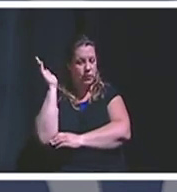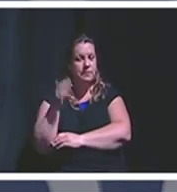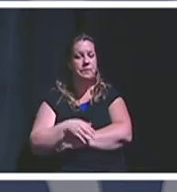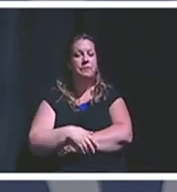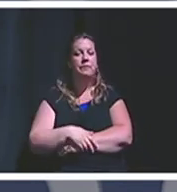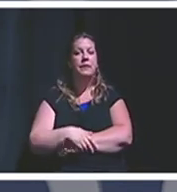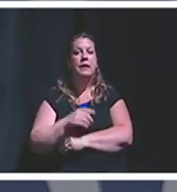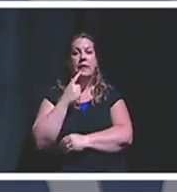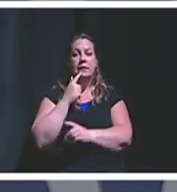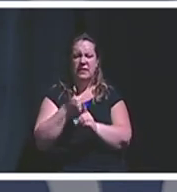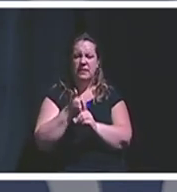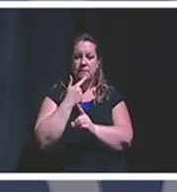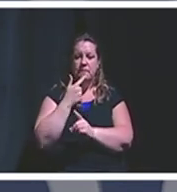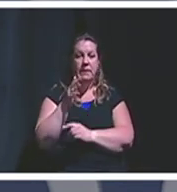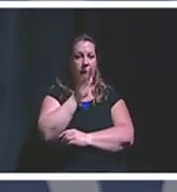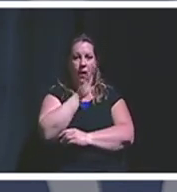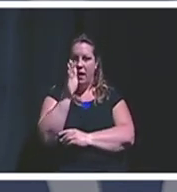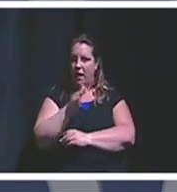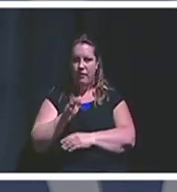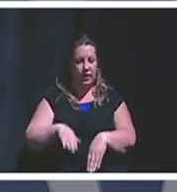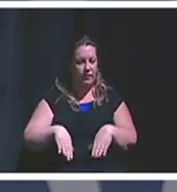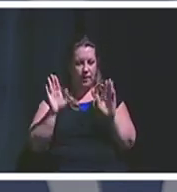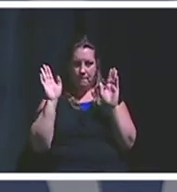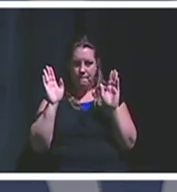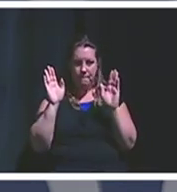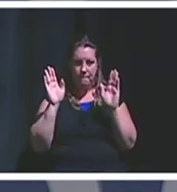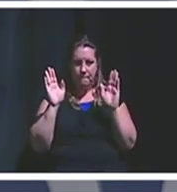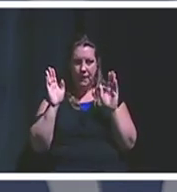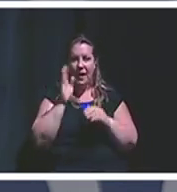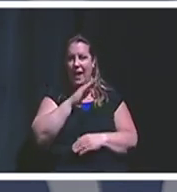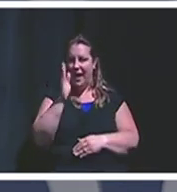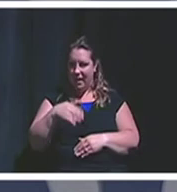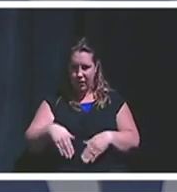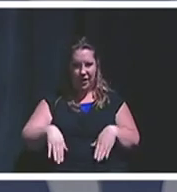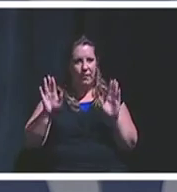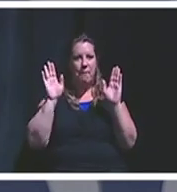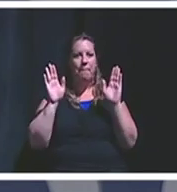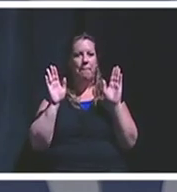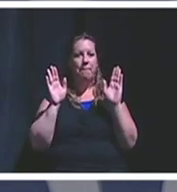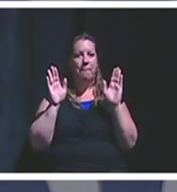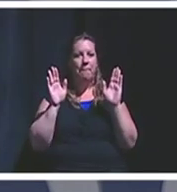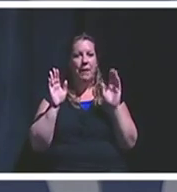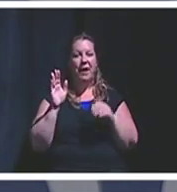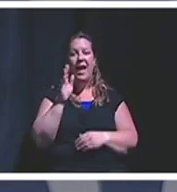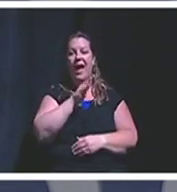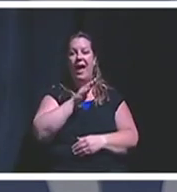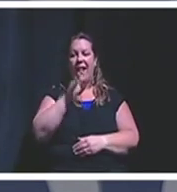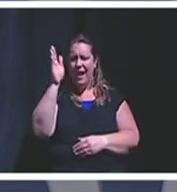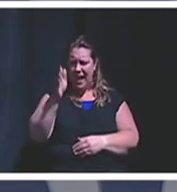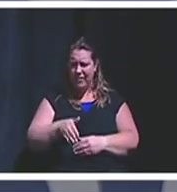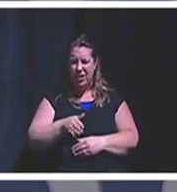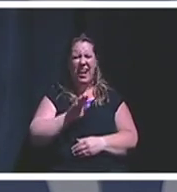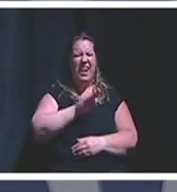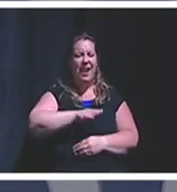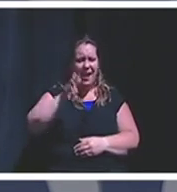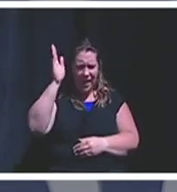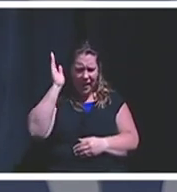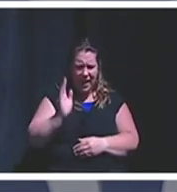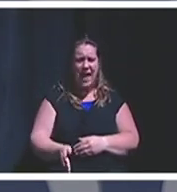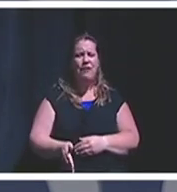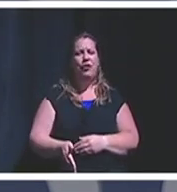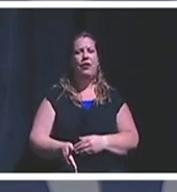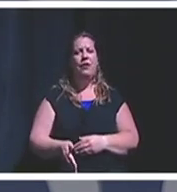"Never give in, never give in, never, never,